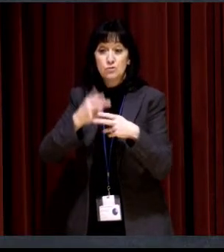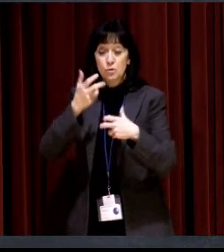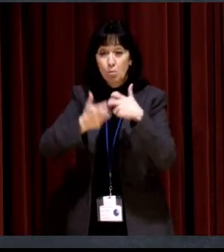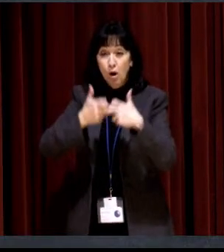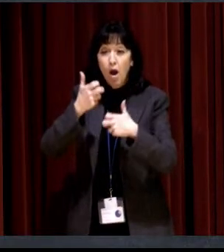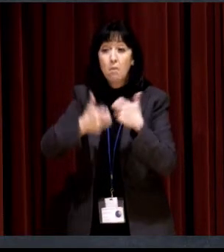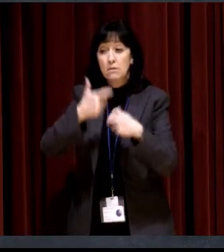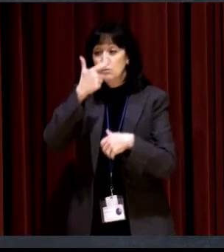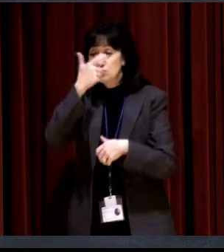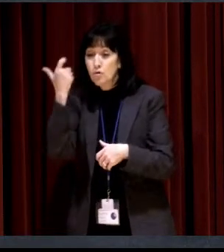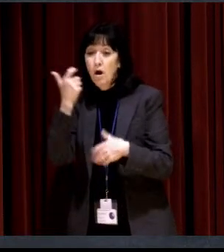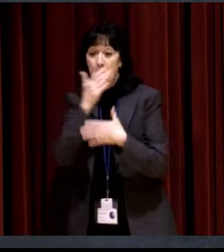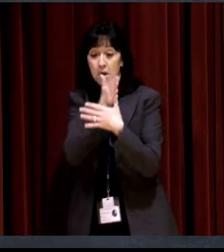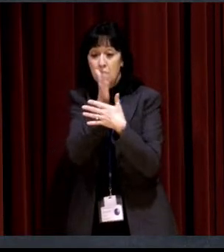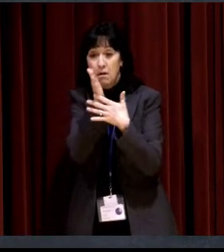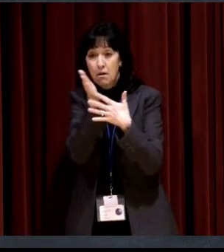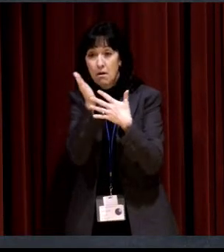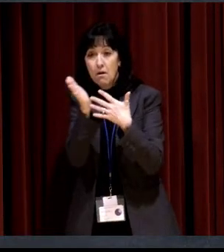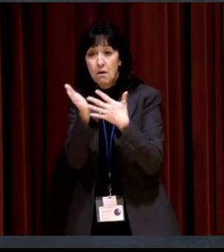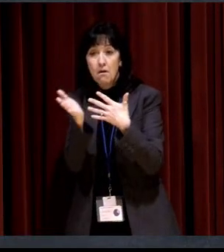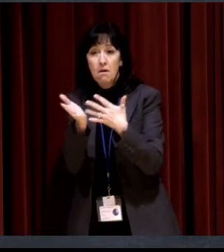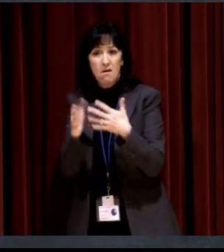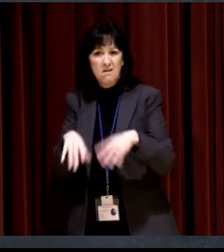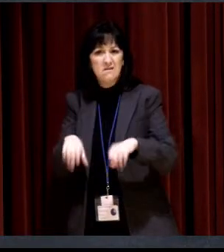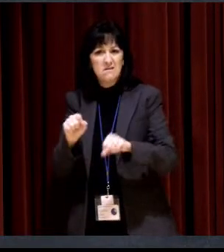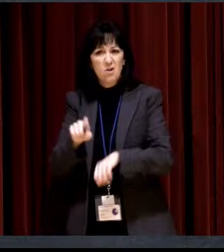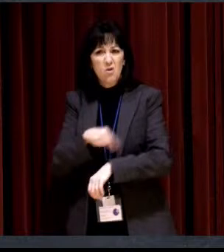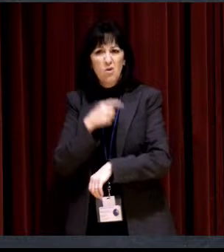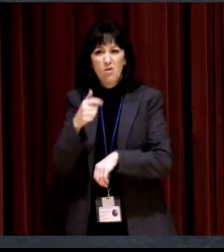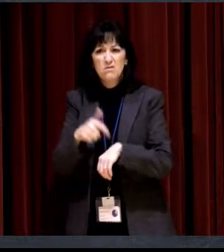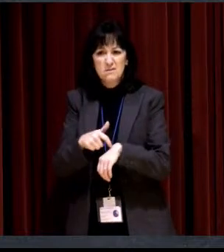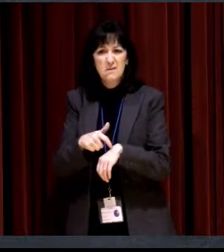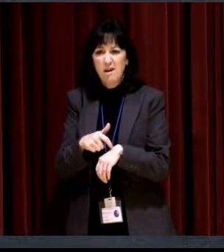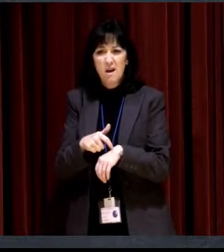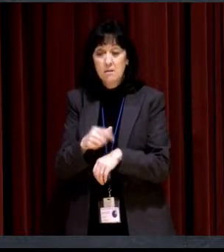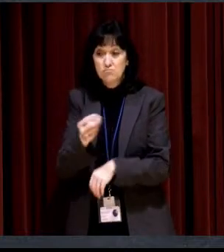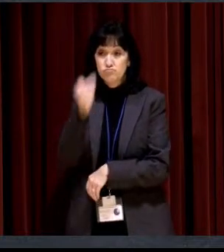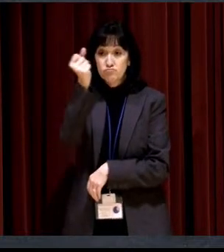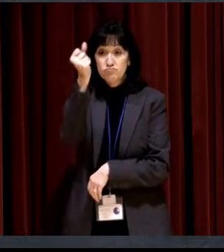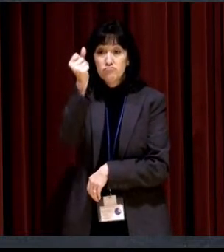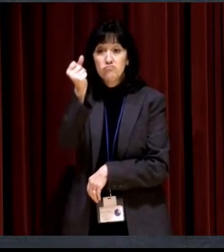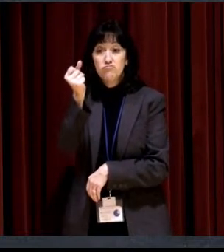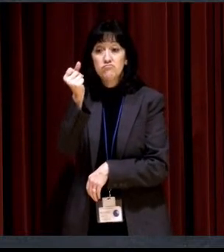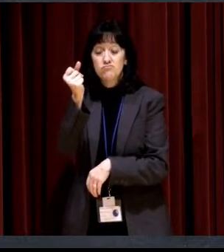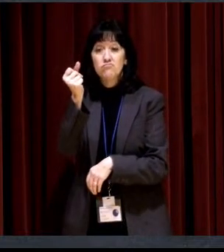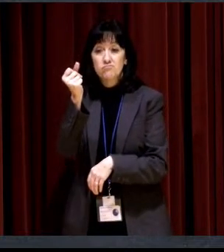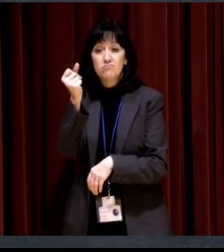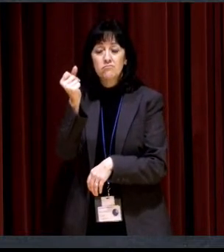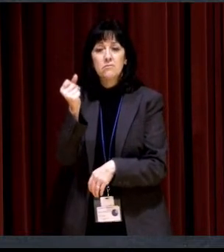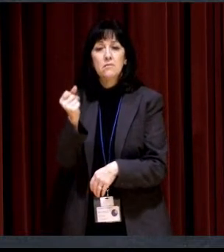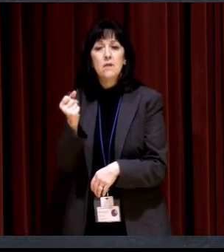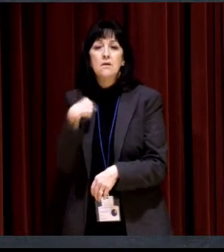some time to demonstrate that this is not just another fad.